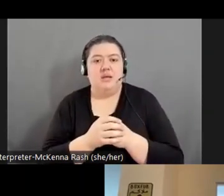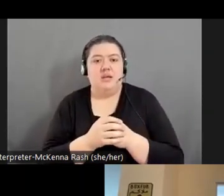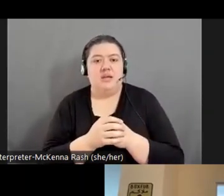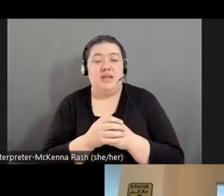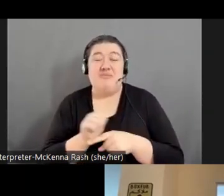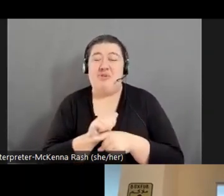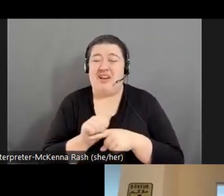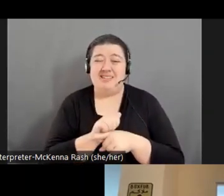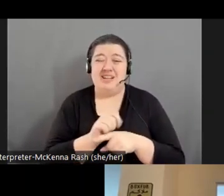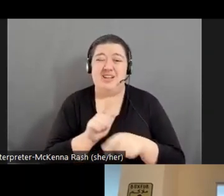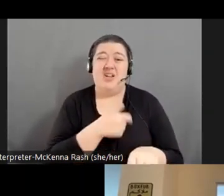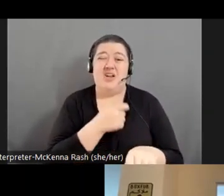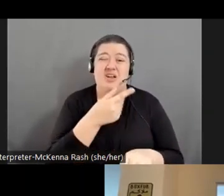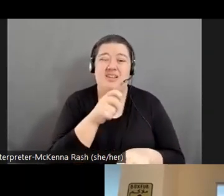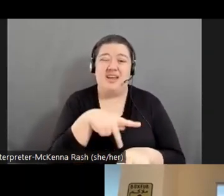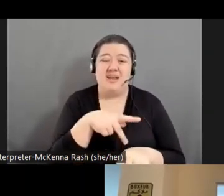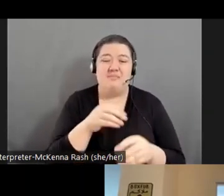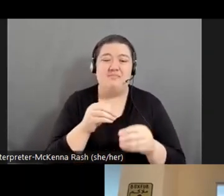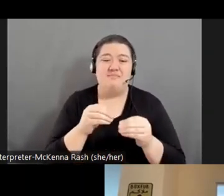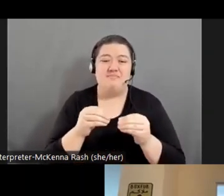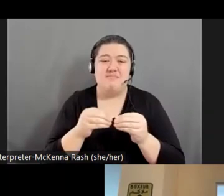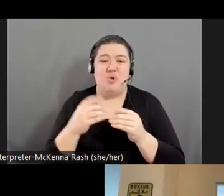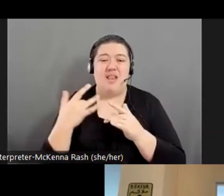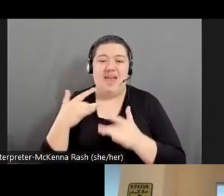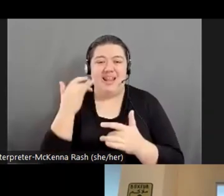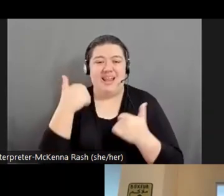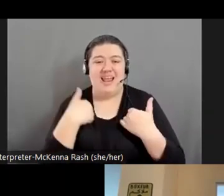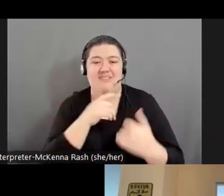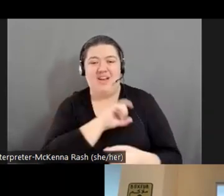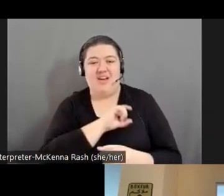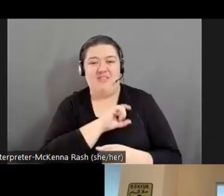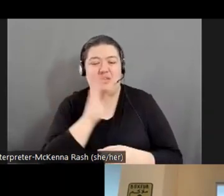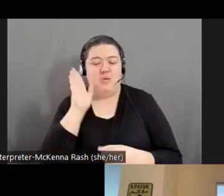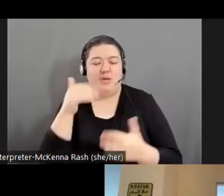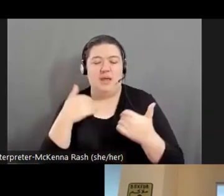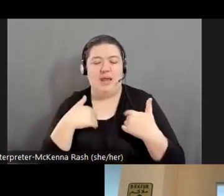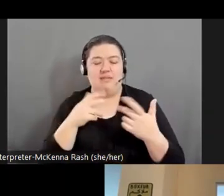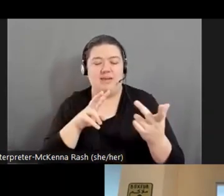the longer the gap, the more likely you're going to have an officer who's going to take issue with it.